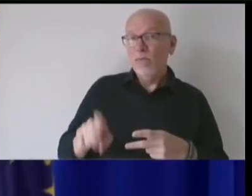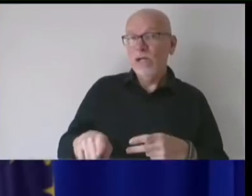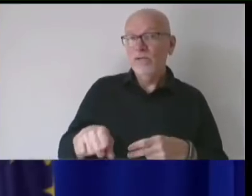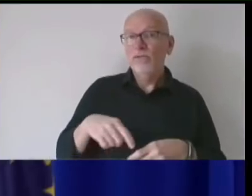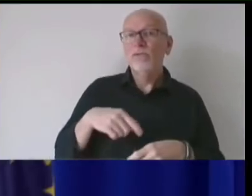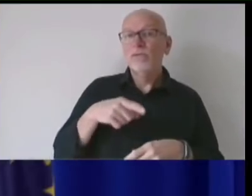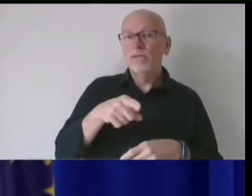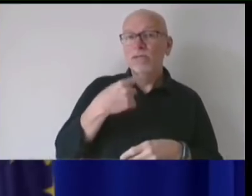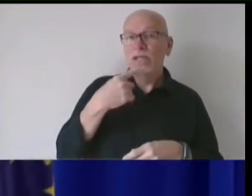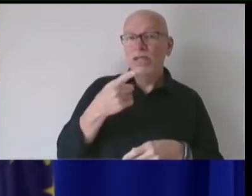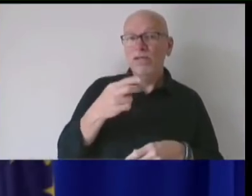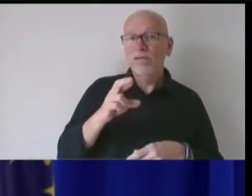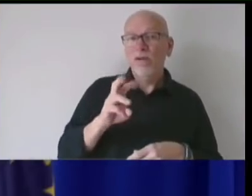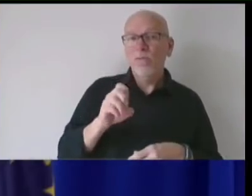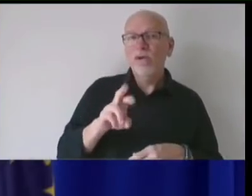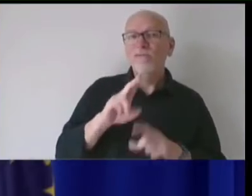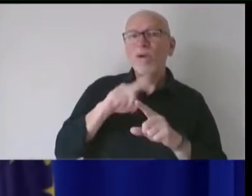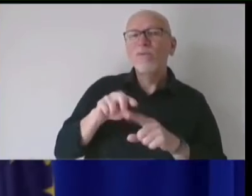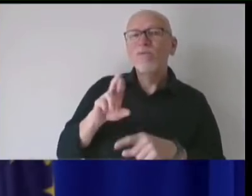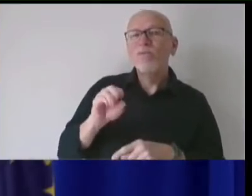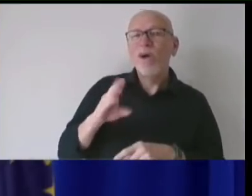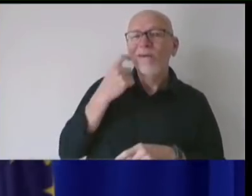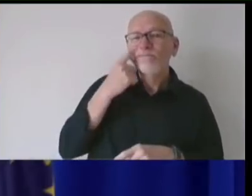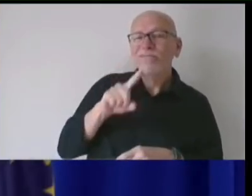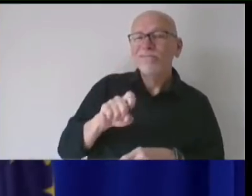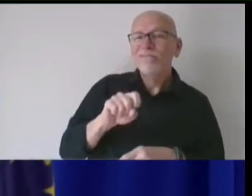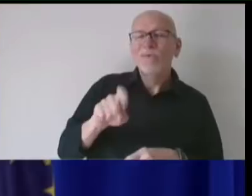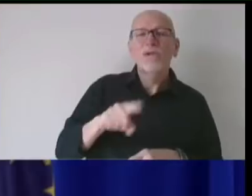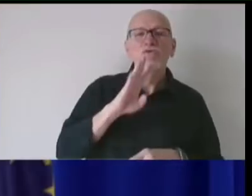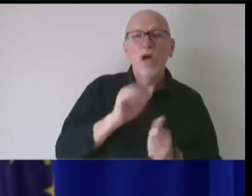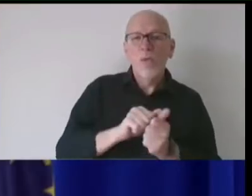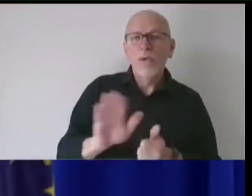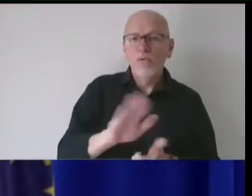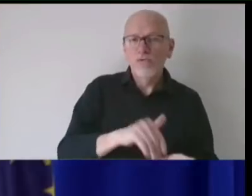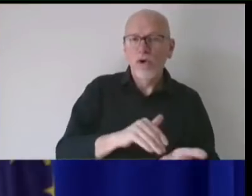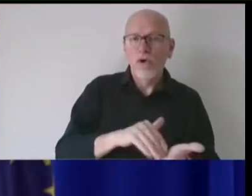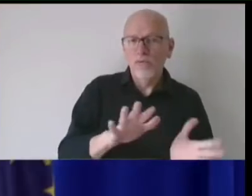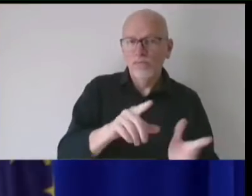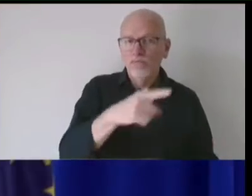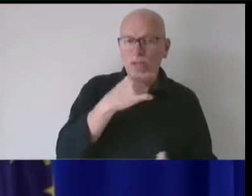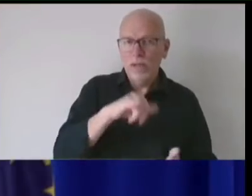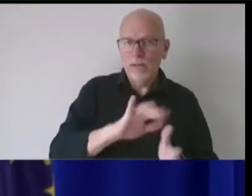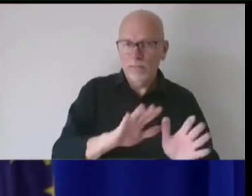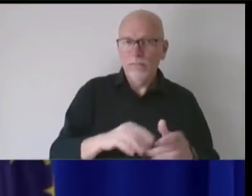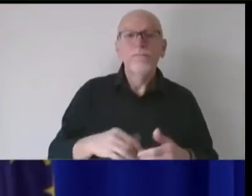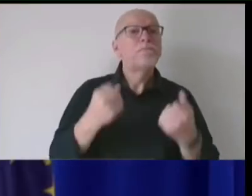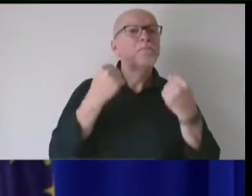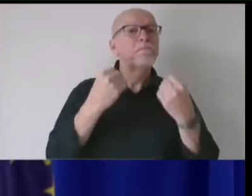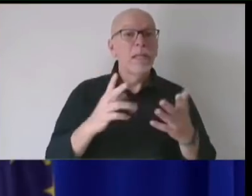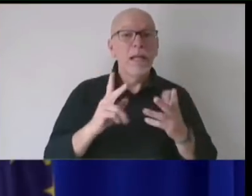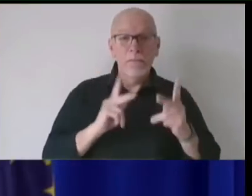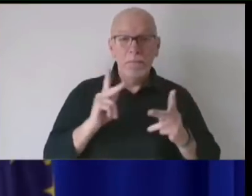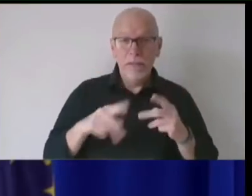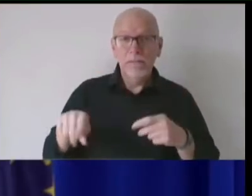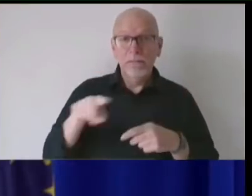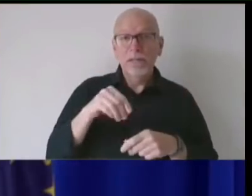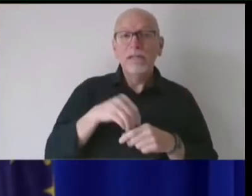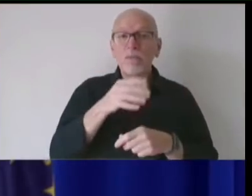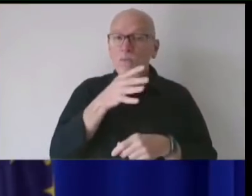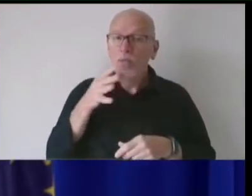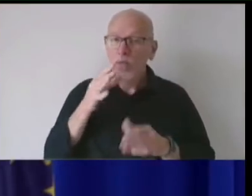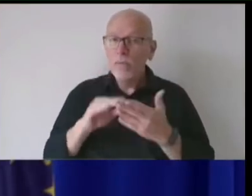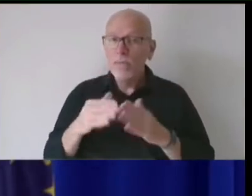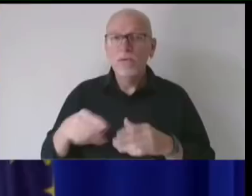Weaver, in response to Rob's question, which was talk to your healthcare provider. So many people, particularly in rural communities,